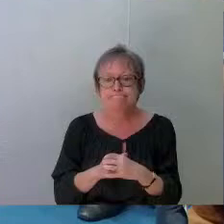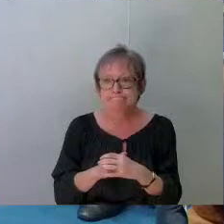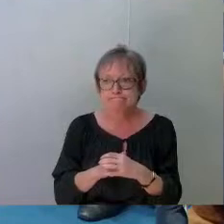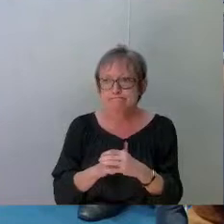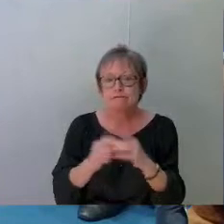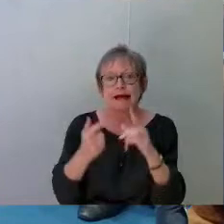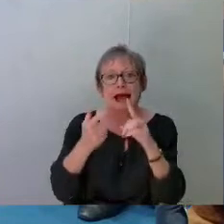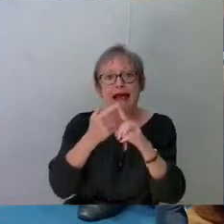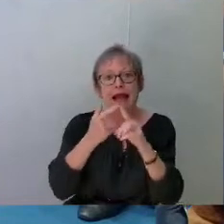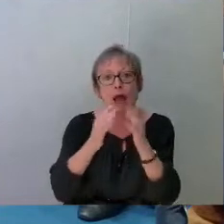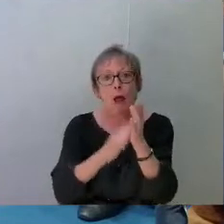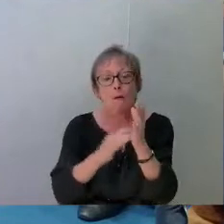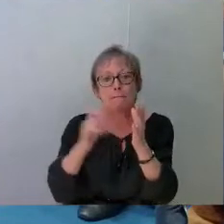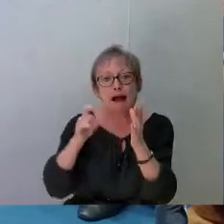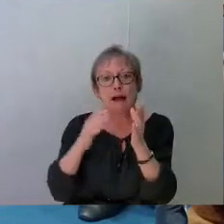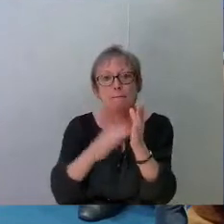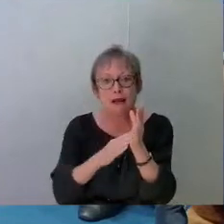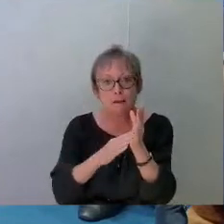Ailey McMenamin.